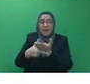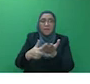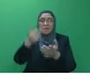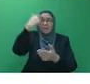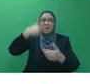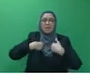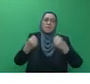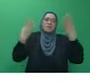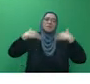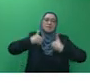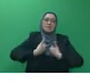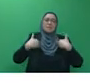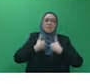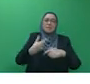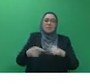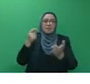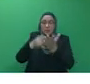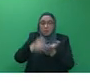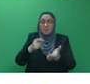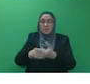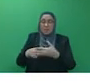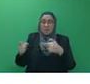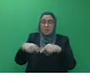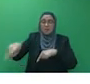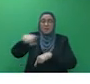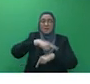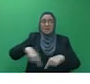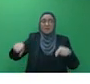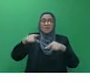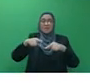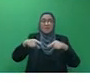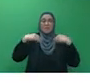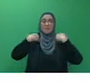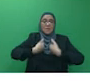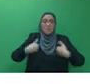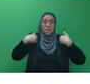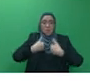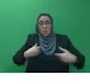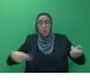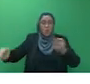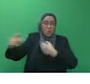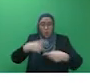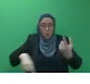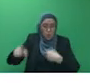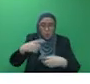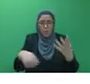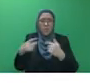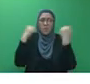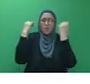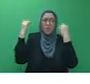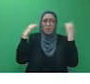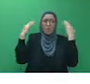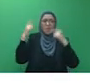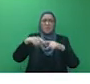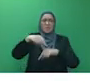then it's the whole bunch of noise coming there and i'm and i'm on top you know and i'll like who's taking care of things down there